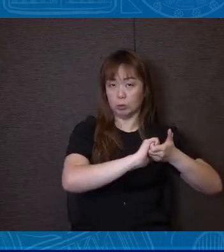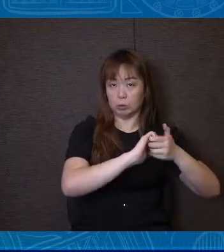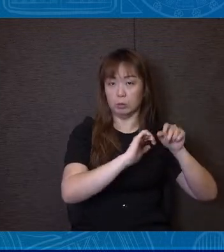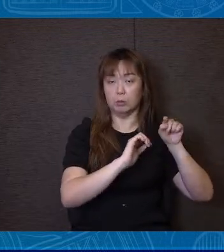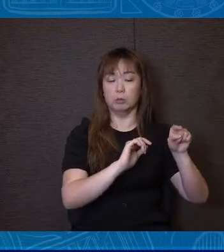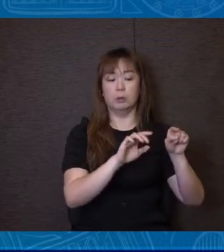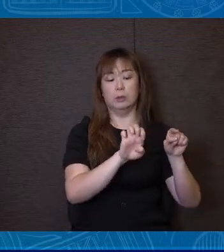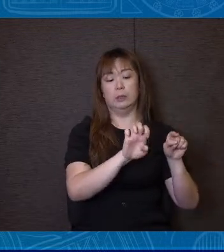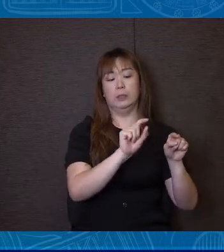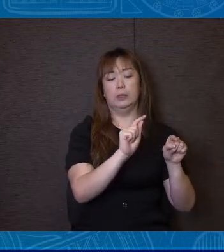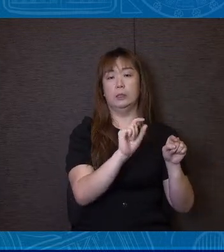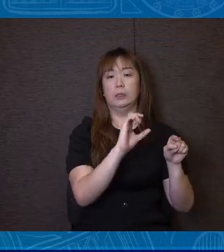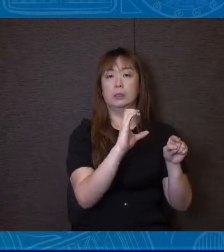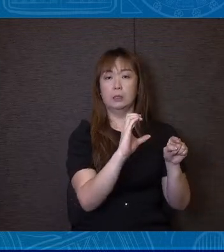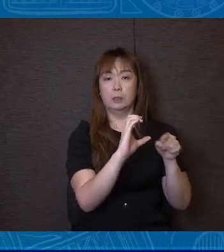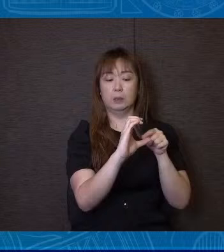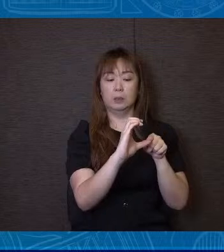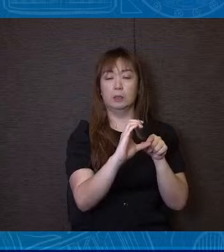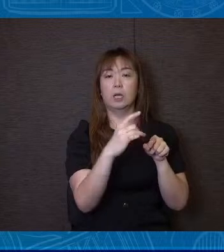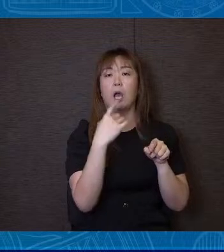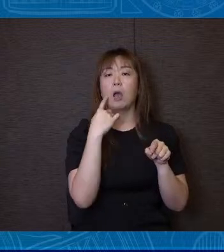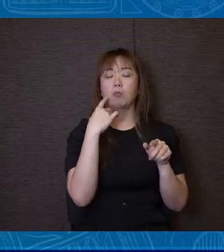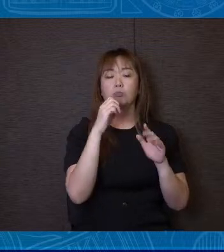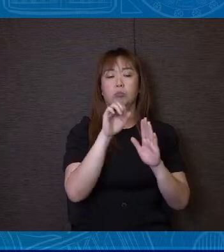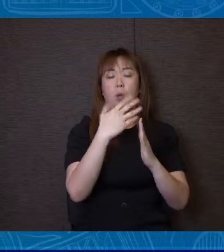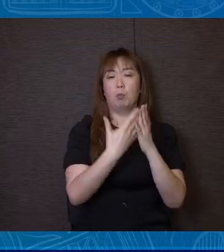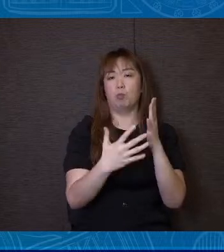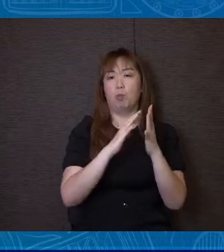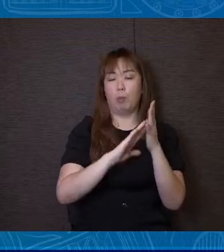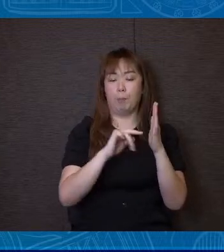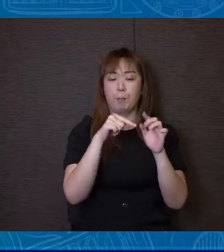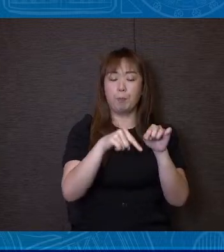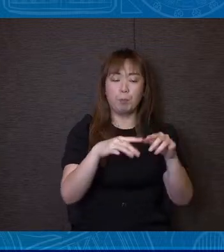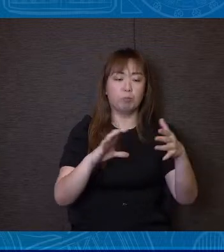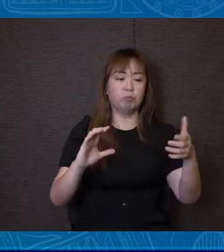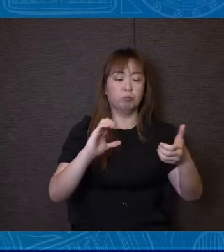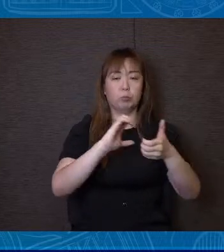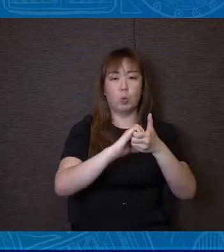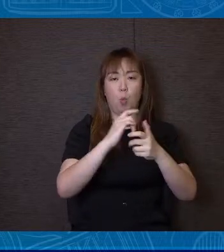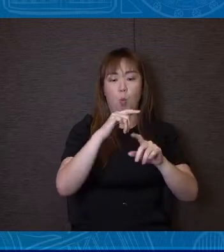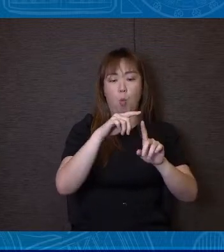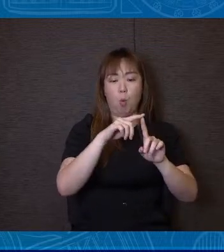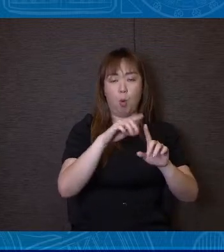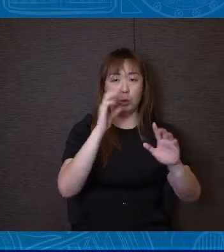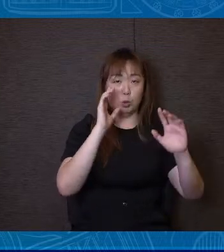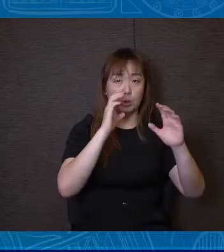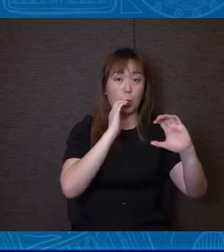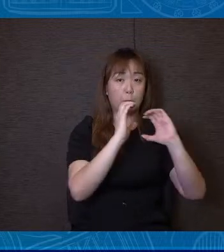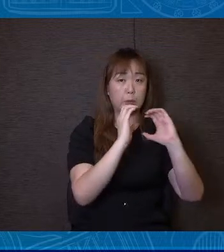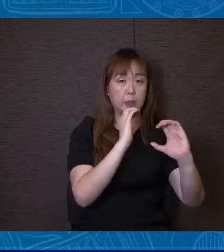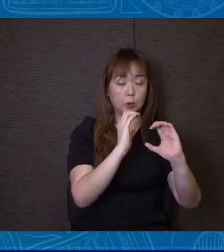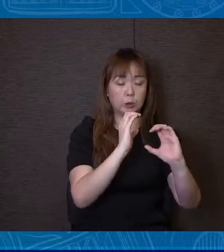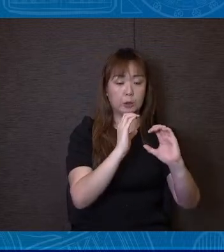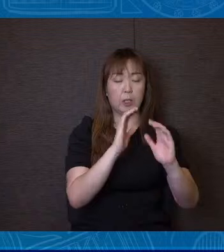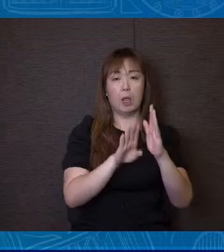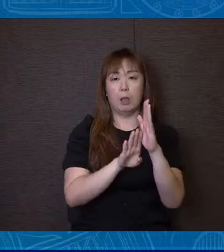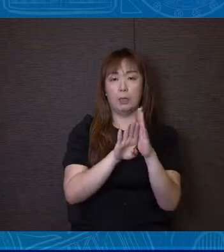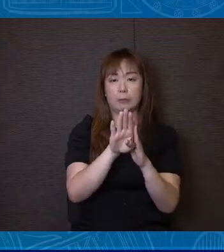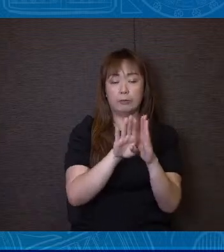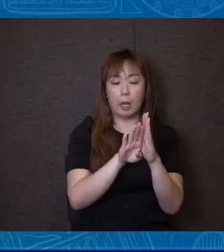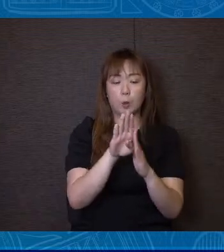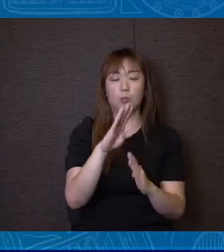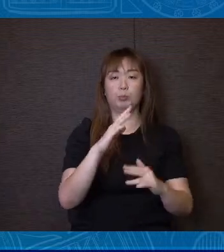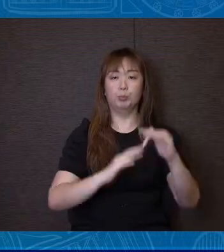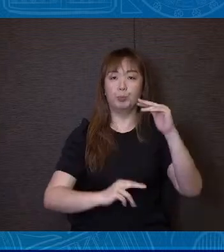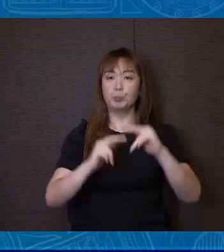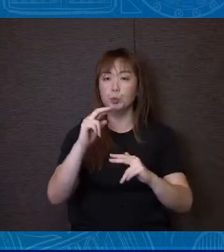the ETC, the World Food Programme's Emergency Telecommunication Cluster, and ITU on developing and building